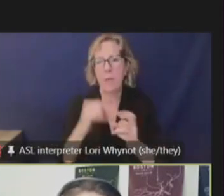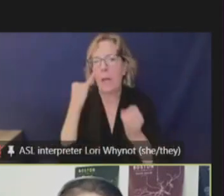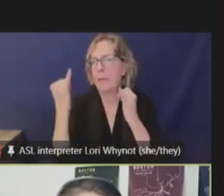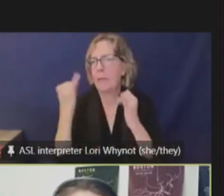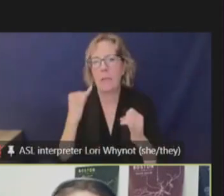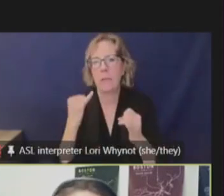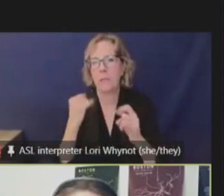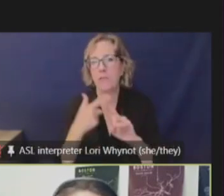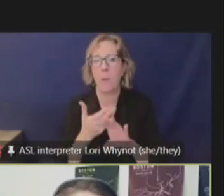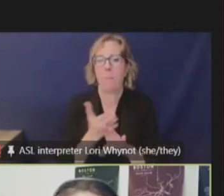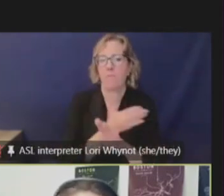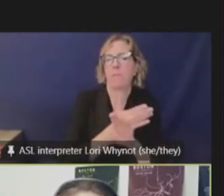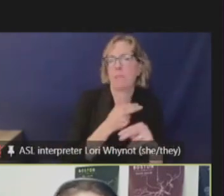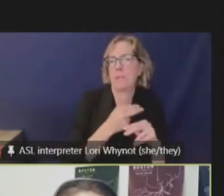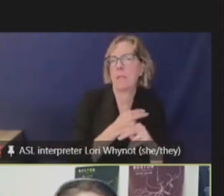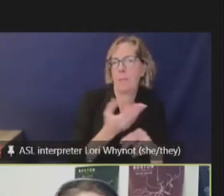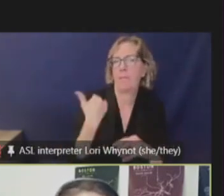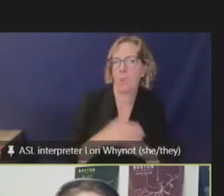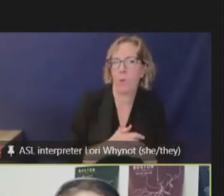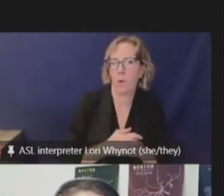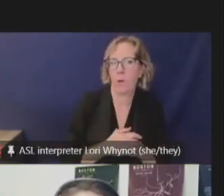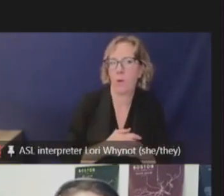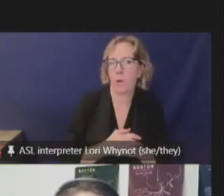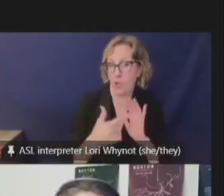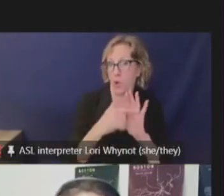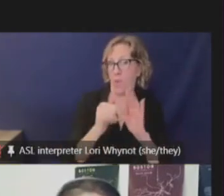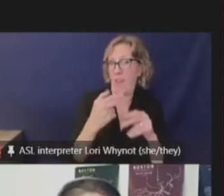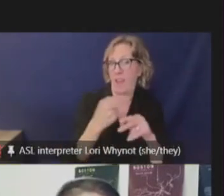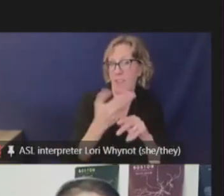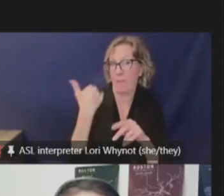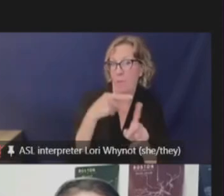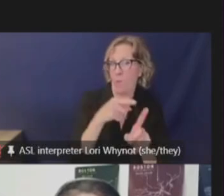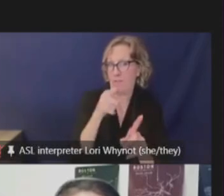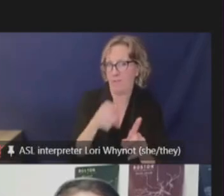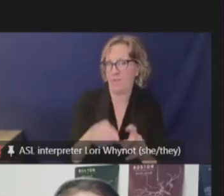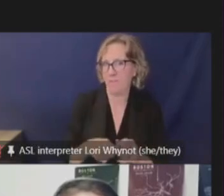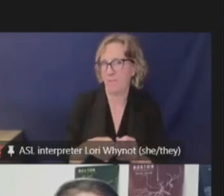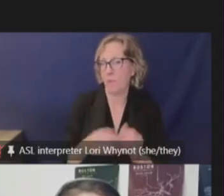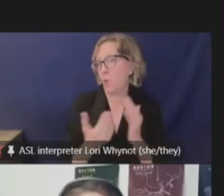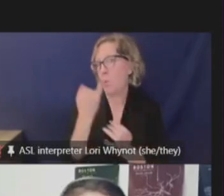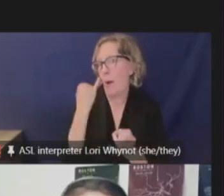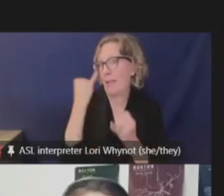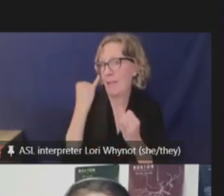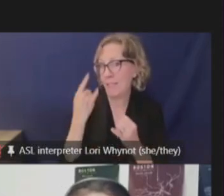So thank you so much, Andrea. Yeah, I'll leave this slide up since there's more things to